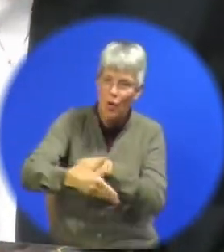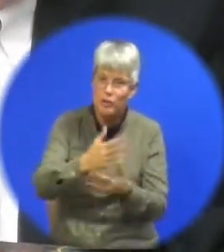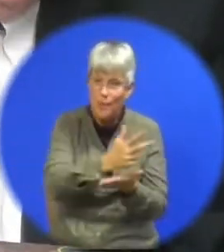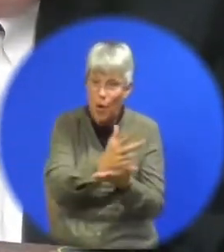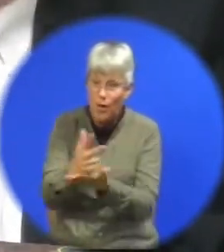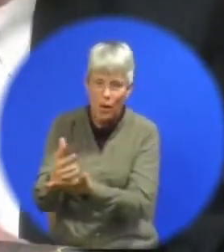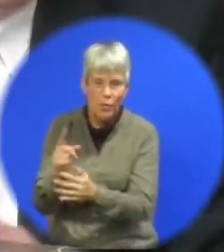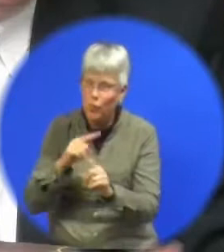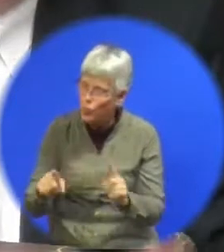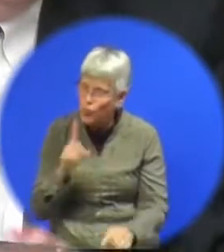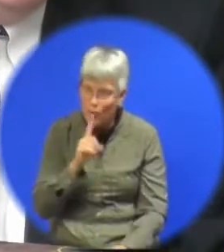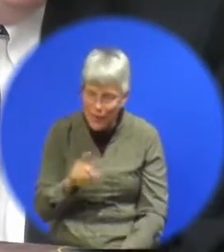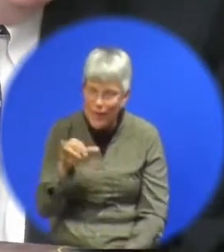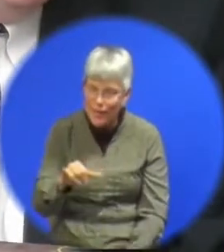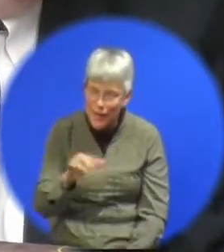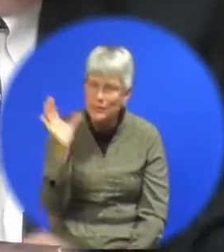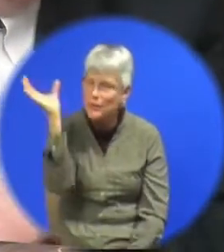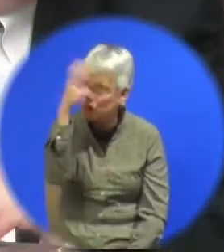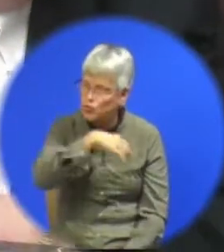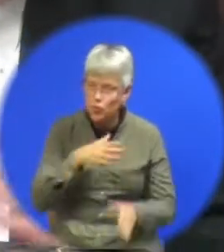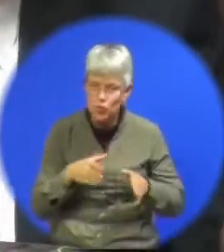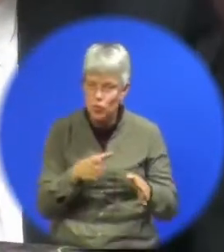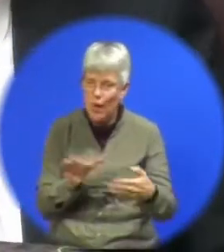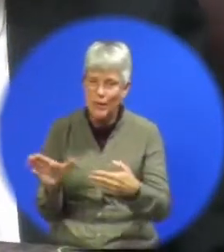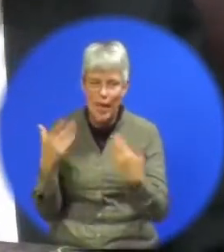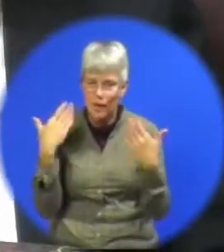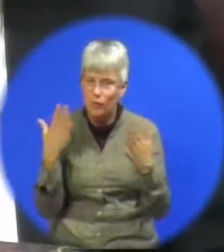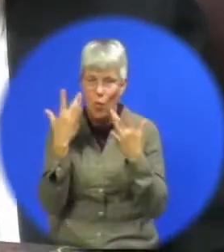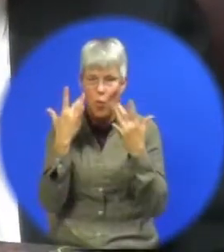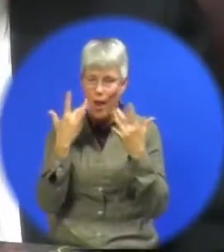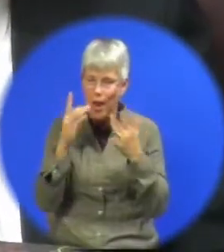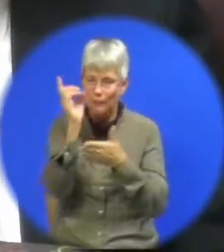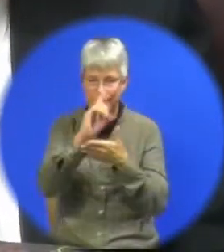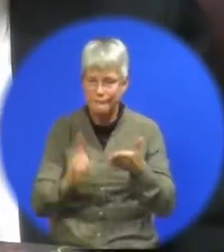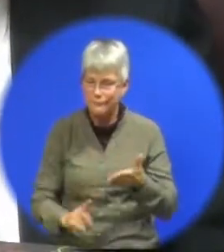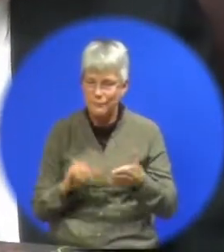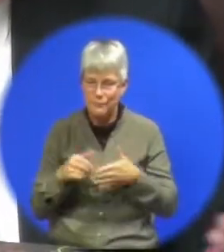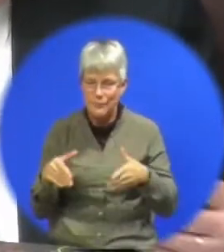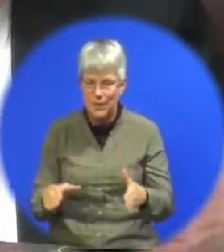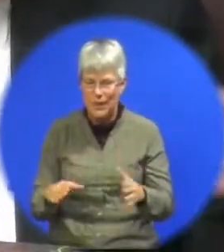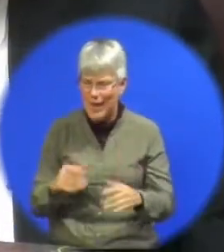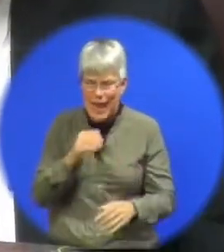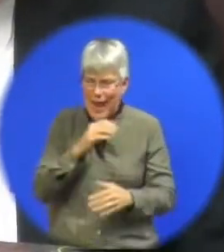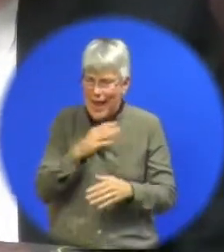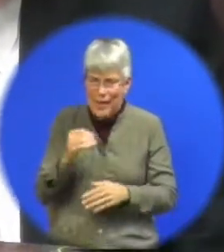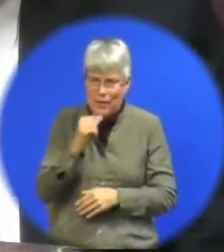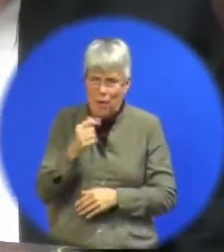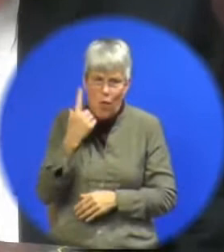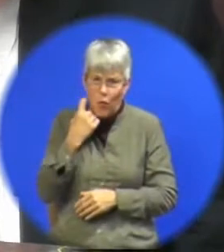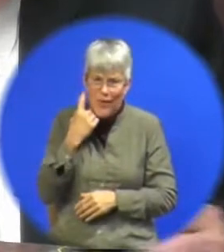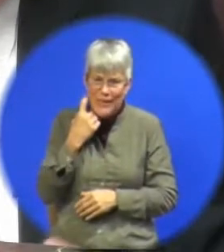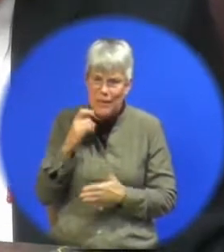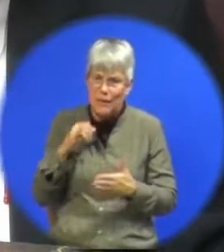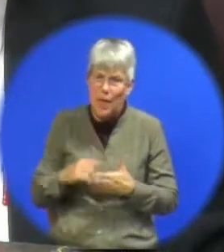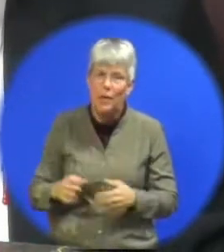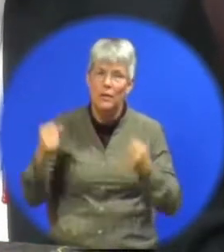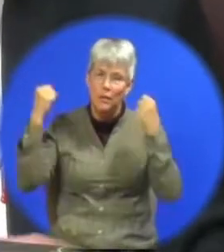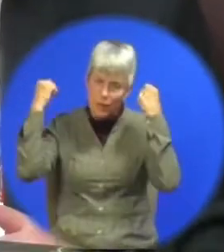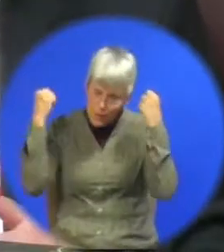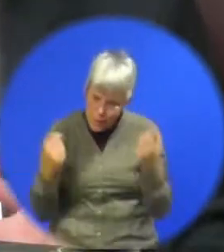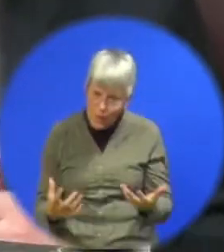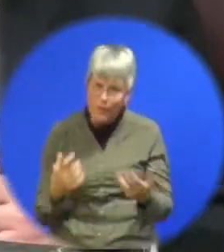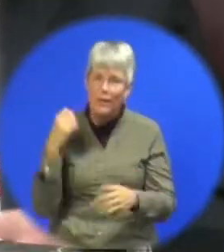It is strange, but I have no idea how it came to be. It's been that way this is not recent. Right. I mean, this has been decades.